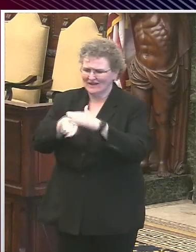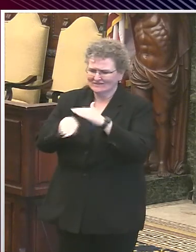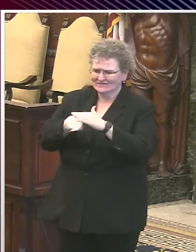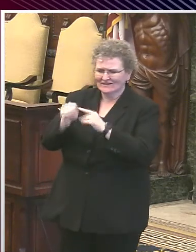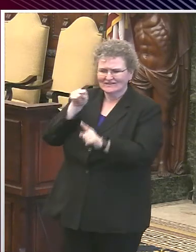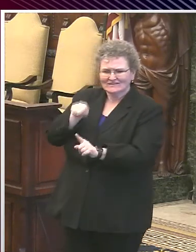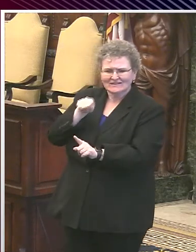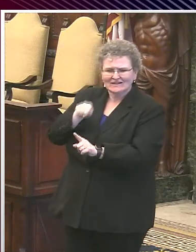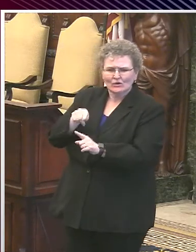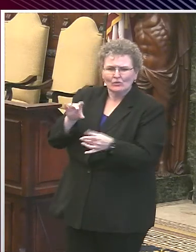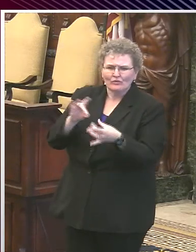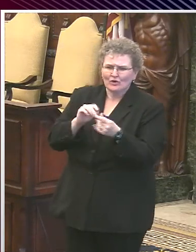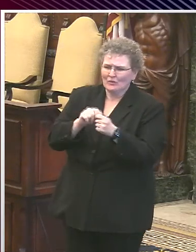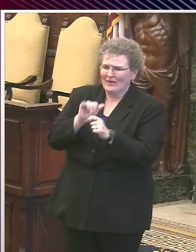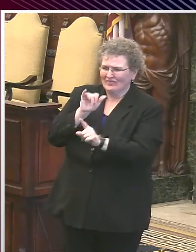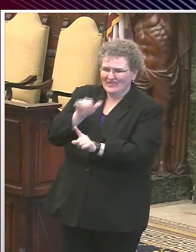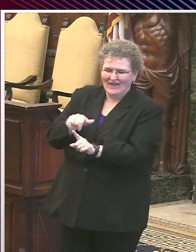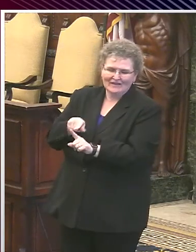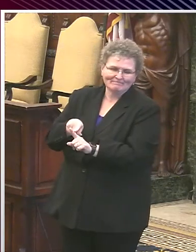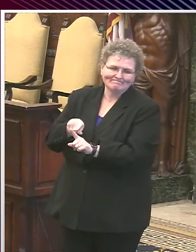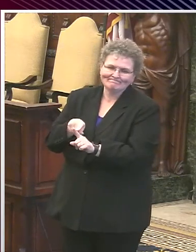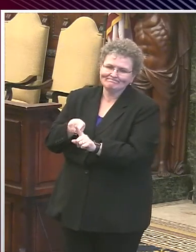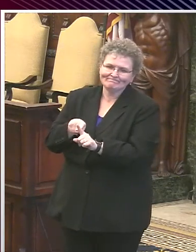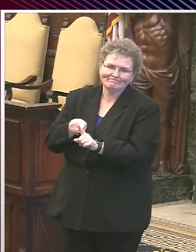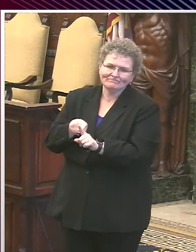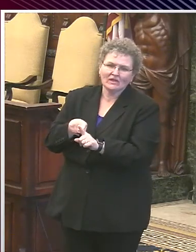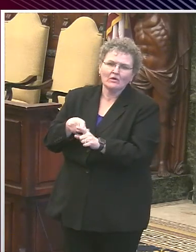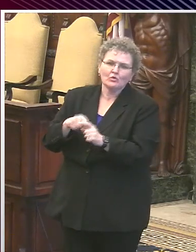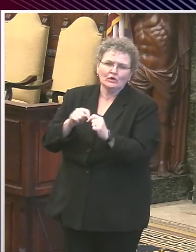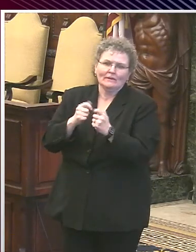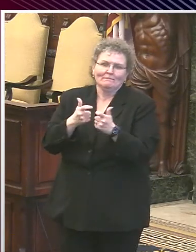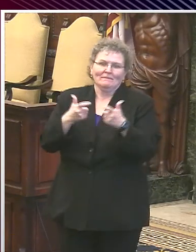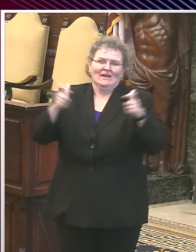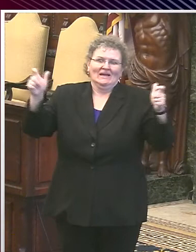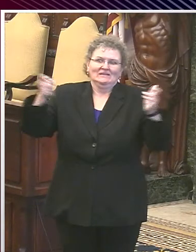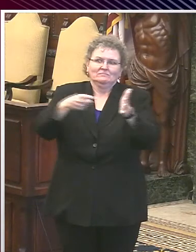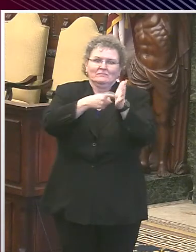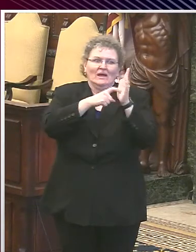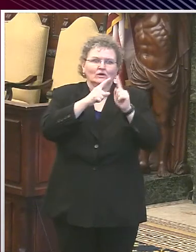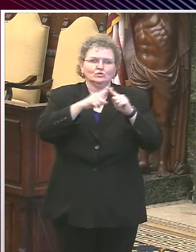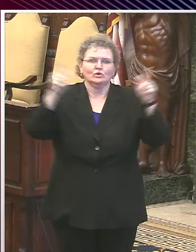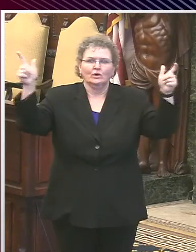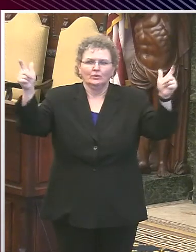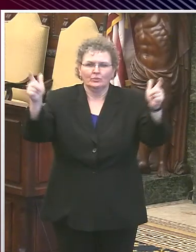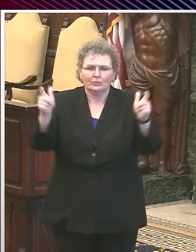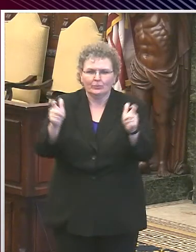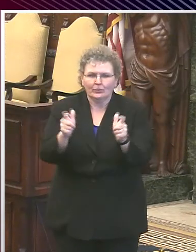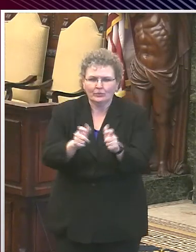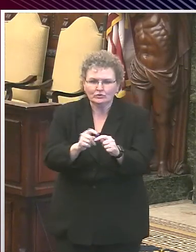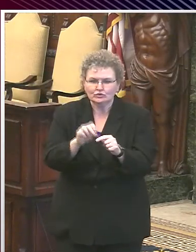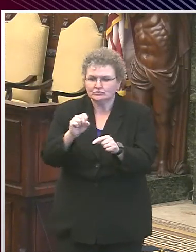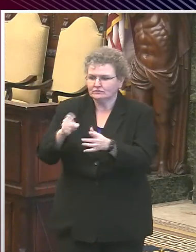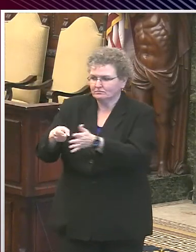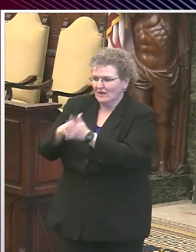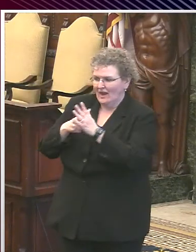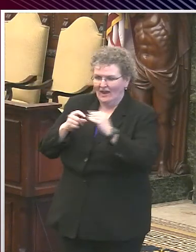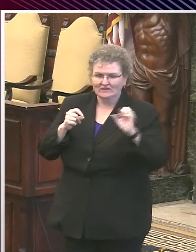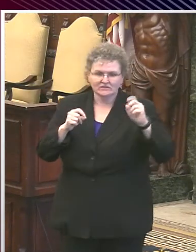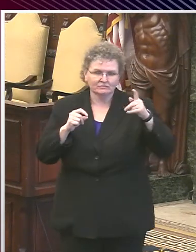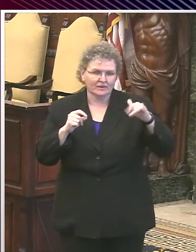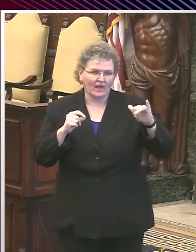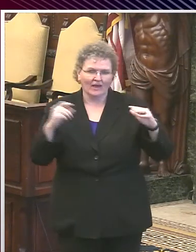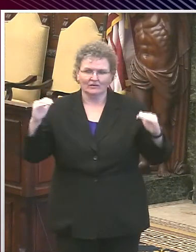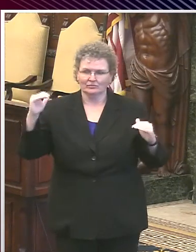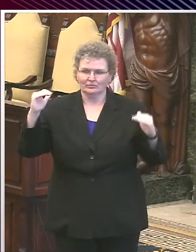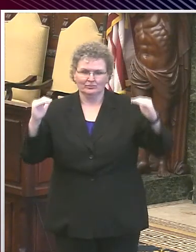to deal with that until we get past that big demand. Eventually, the supply will catch up with demand, and then we'll be able to have walk-up access elsewhere. And really quick,